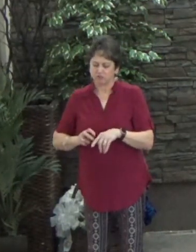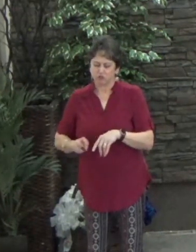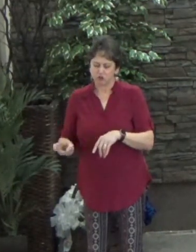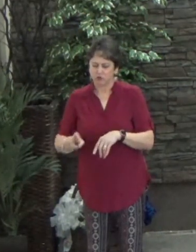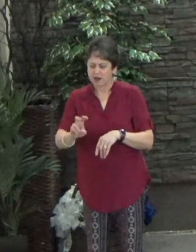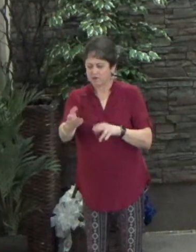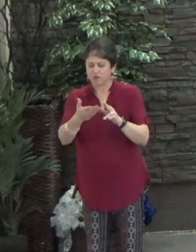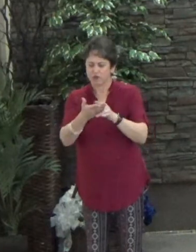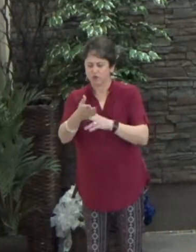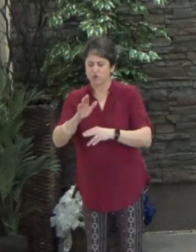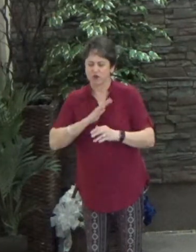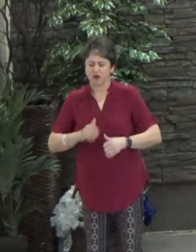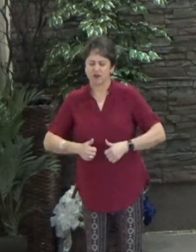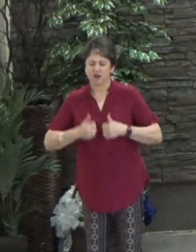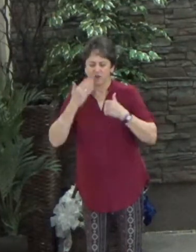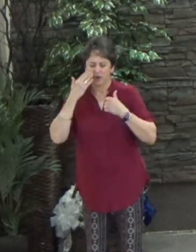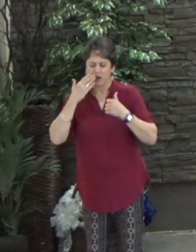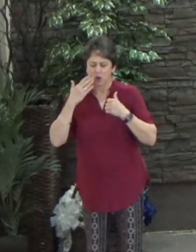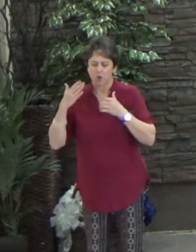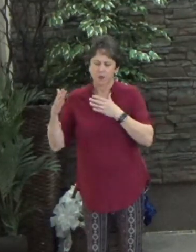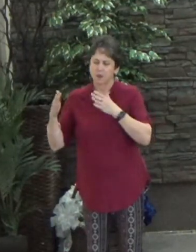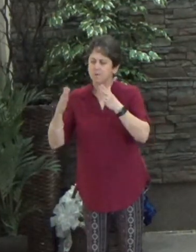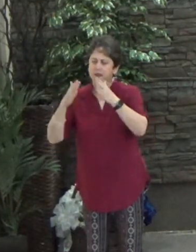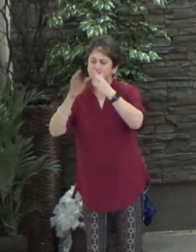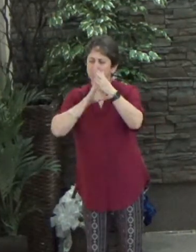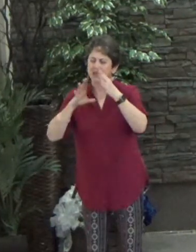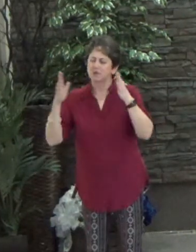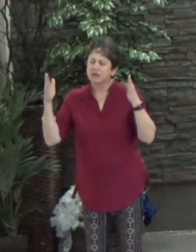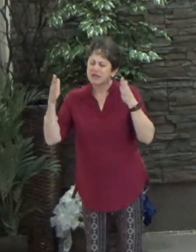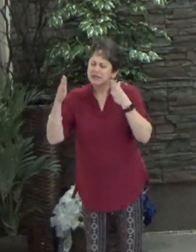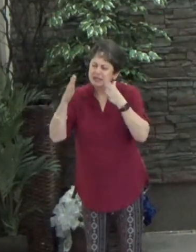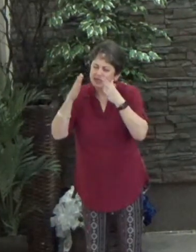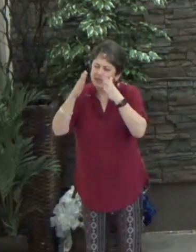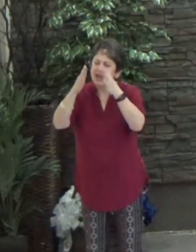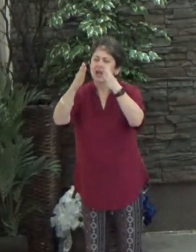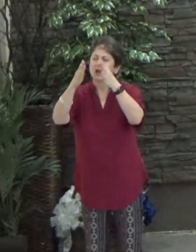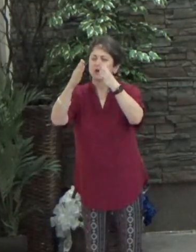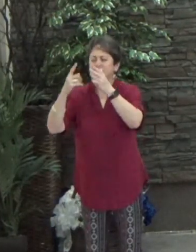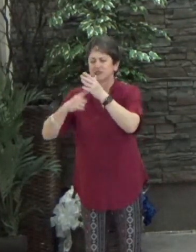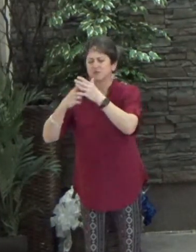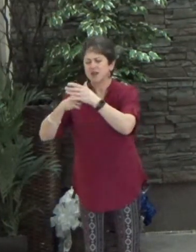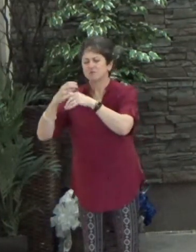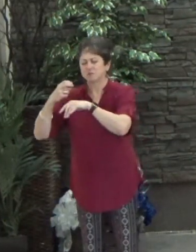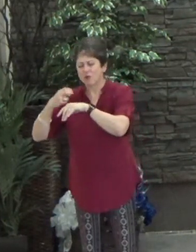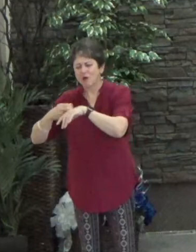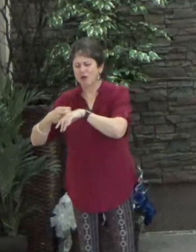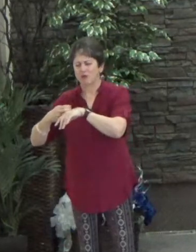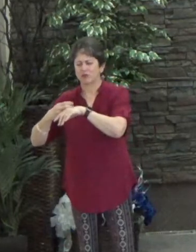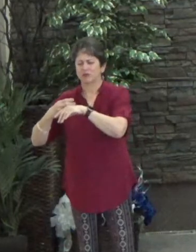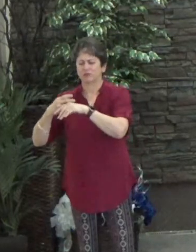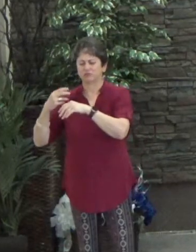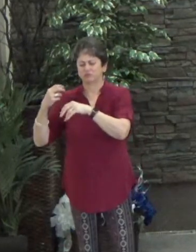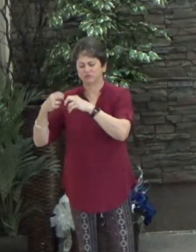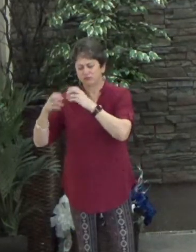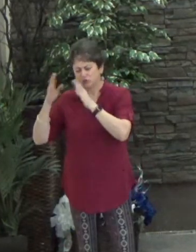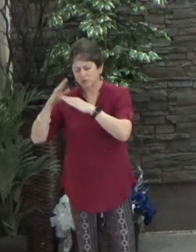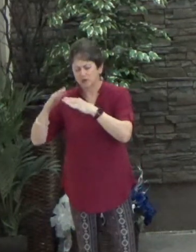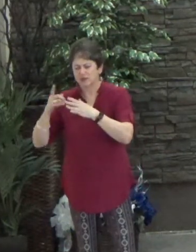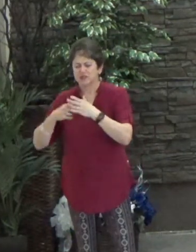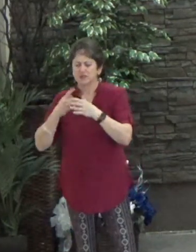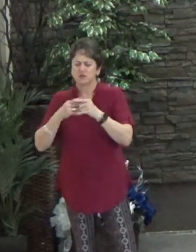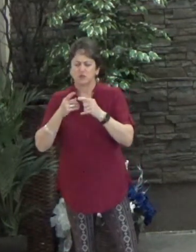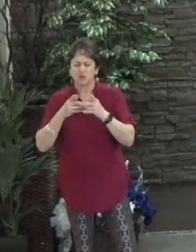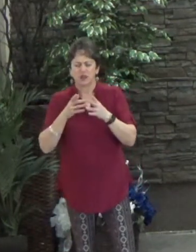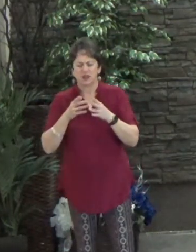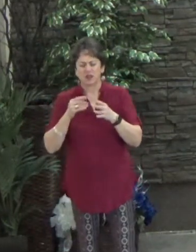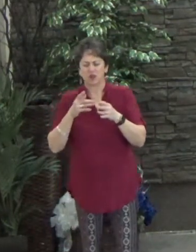know that the path of Christianity is very narrow and can be very hard and trying at times. And there is so many times when we can make that left-hand turn